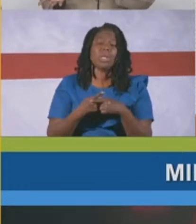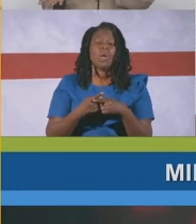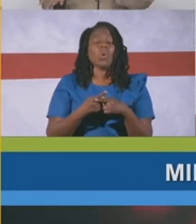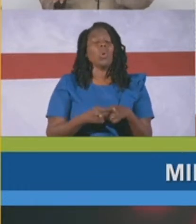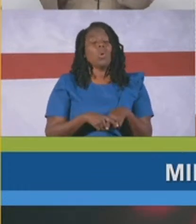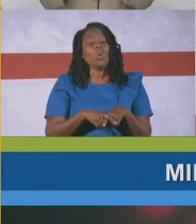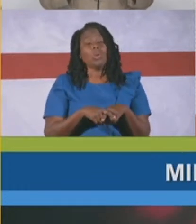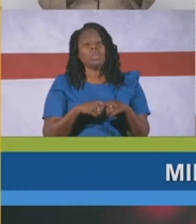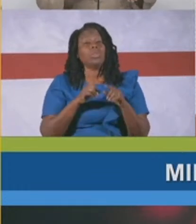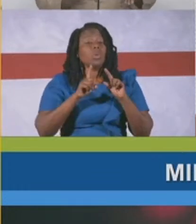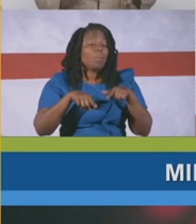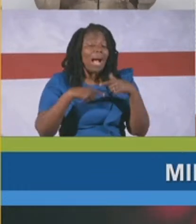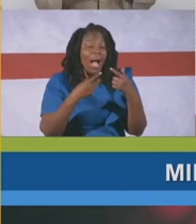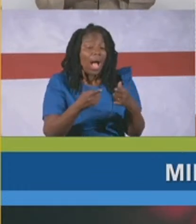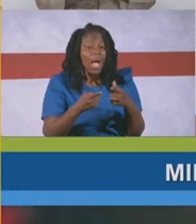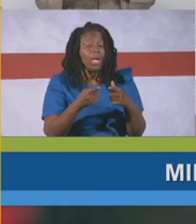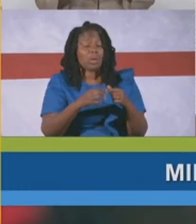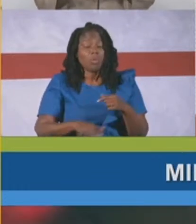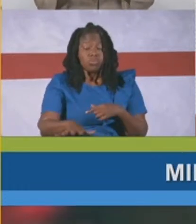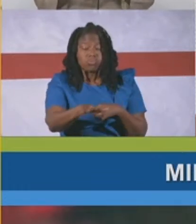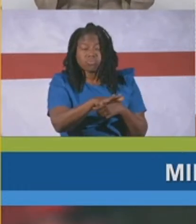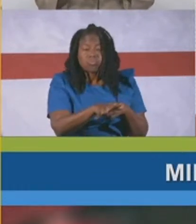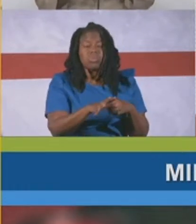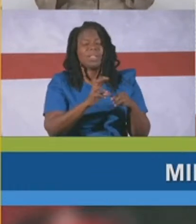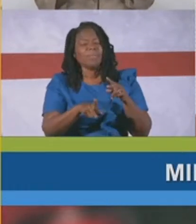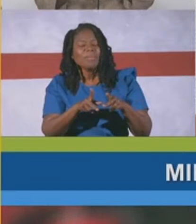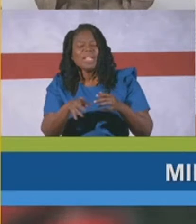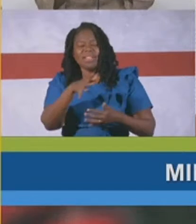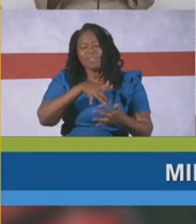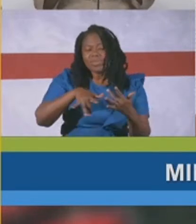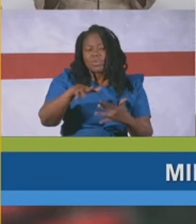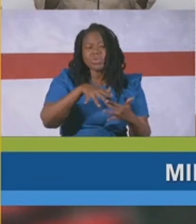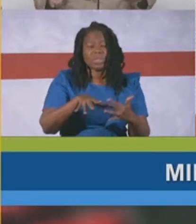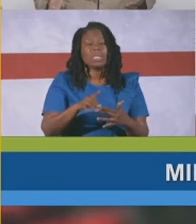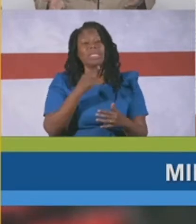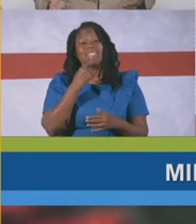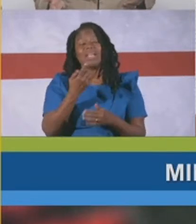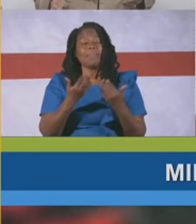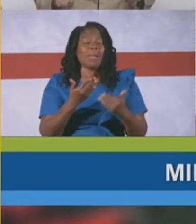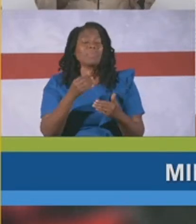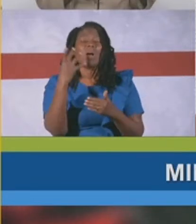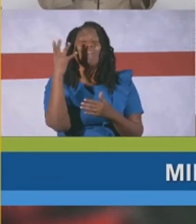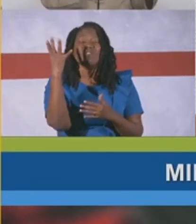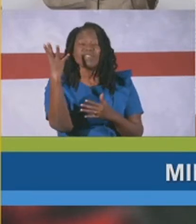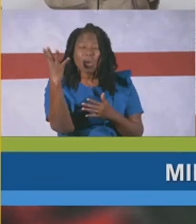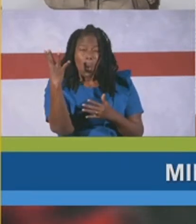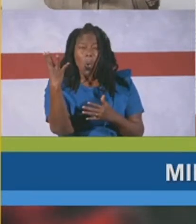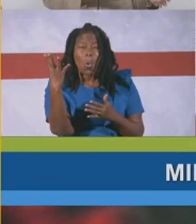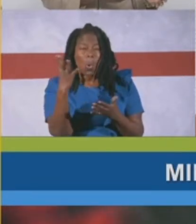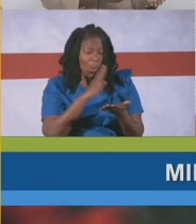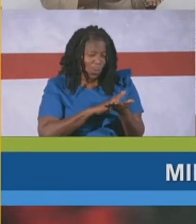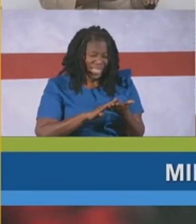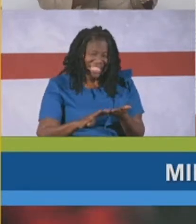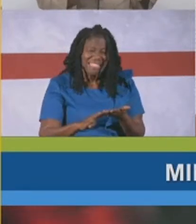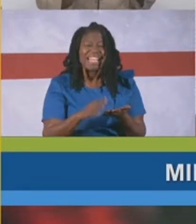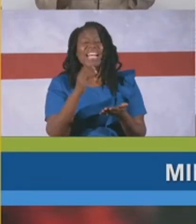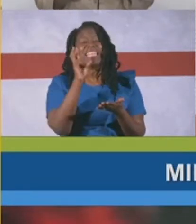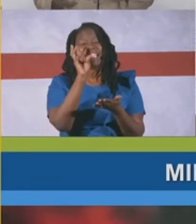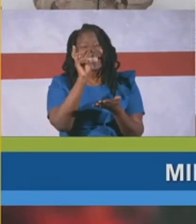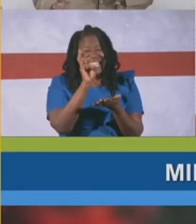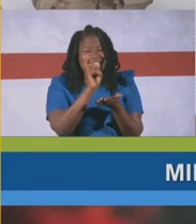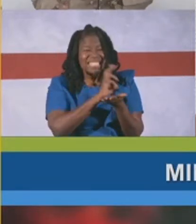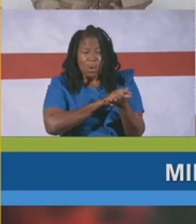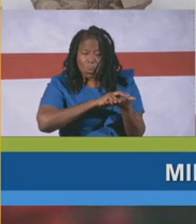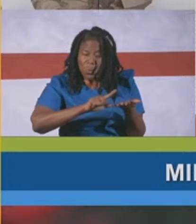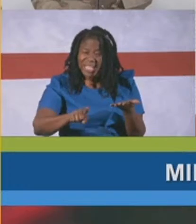to do so. And what we find is these patients can take 4 weeks, 6 weeks, even longer to go from COVID positive